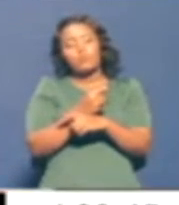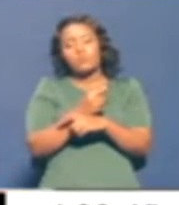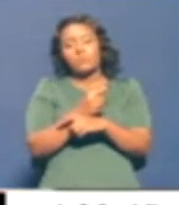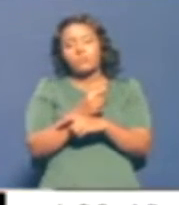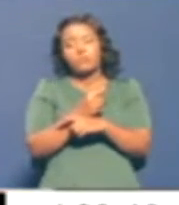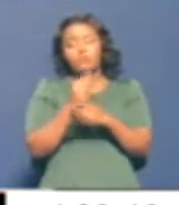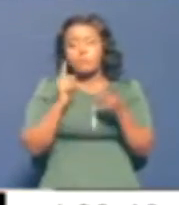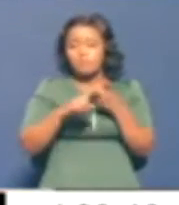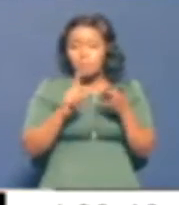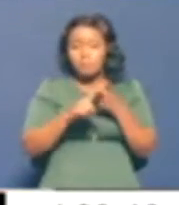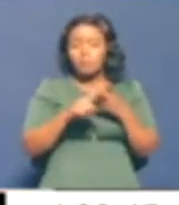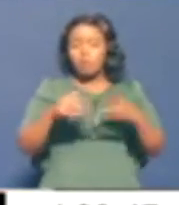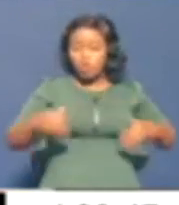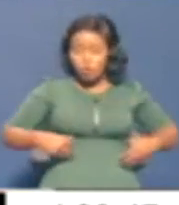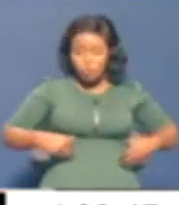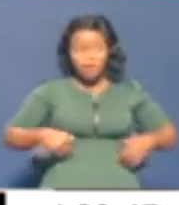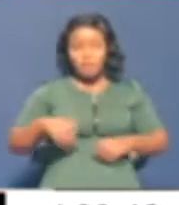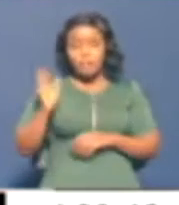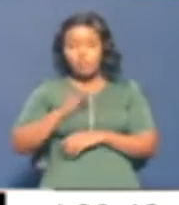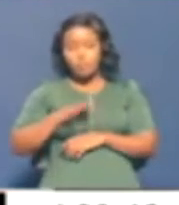Youth and women empowerment.